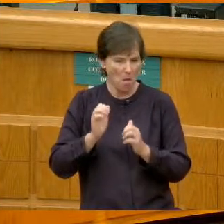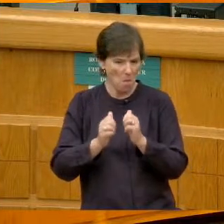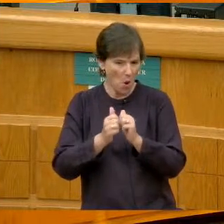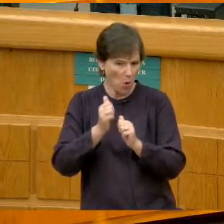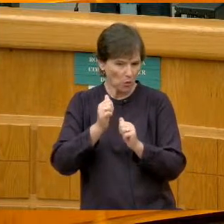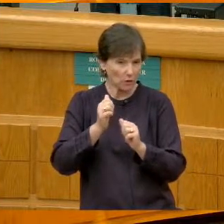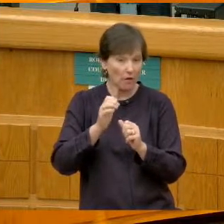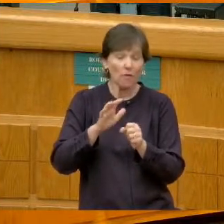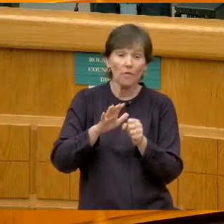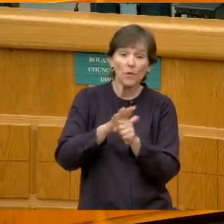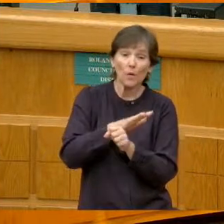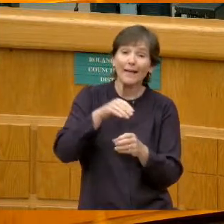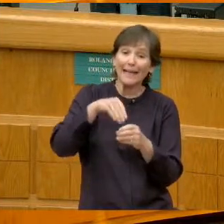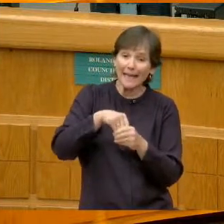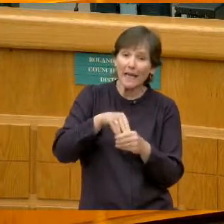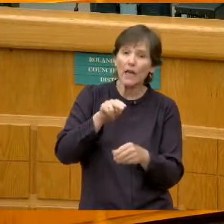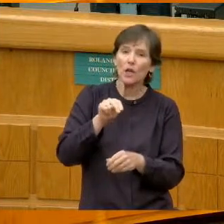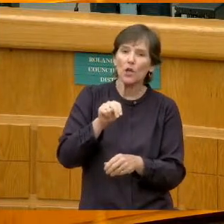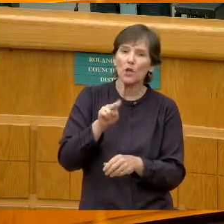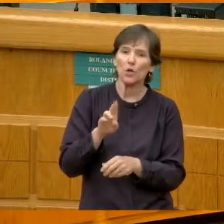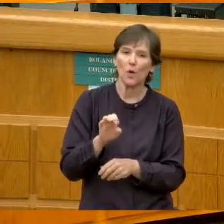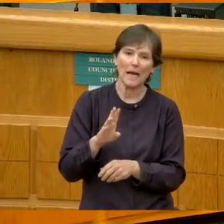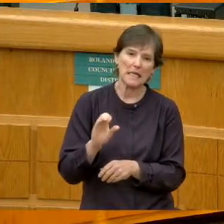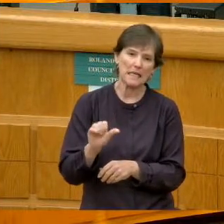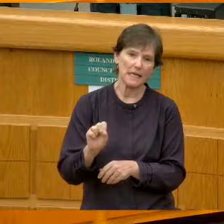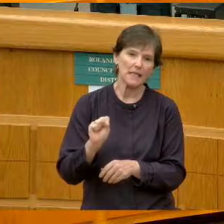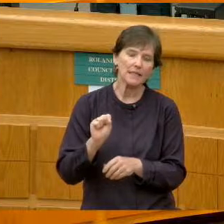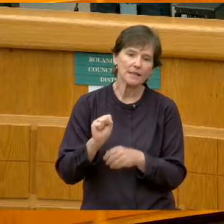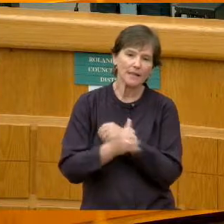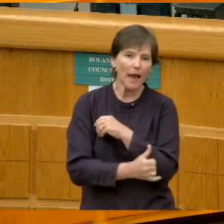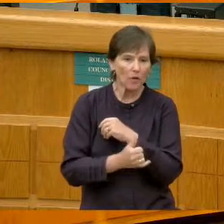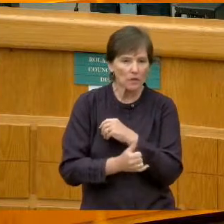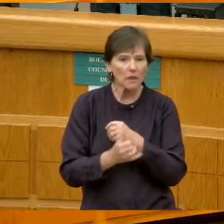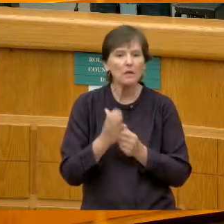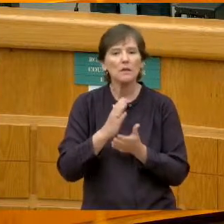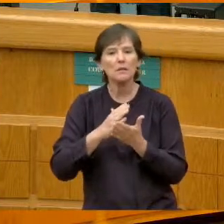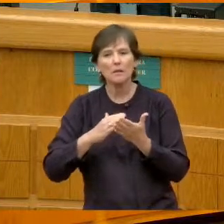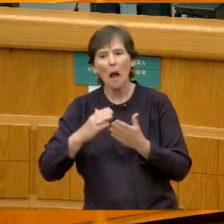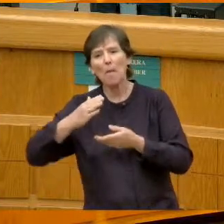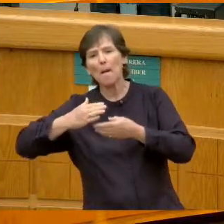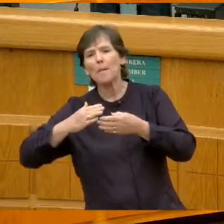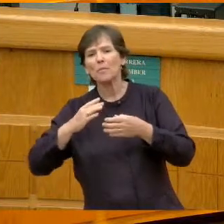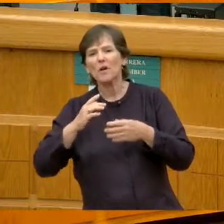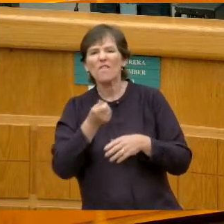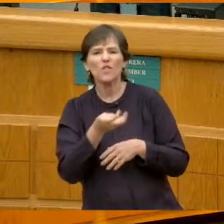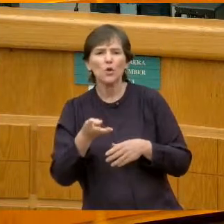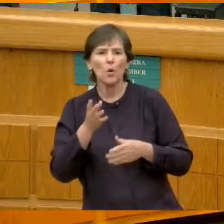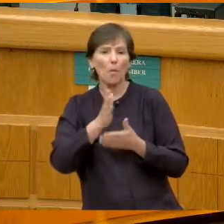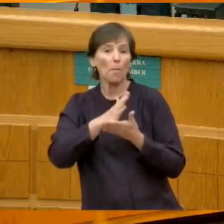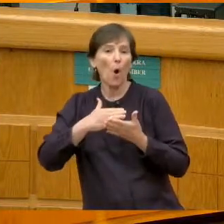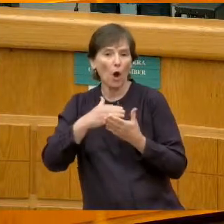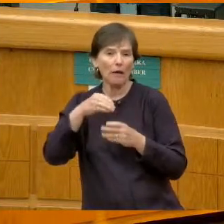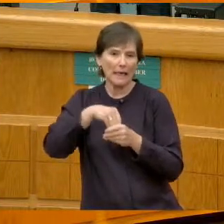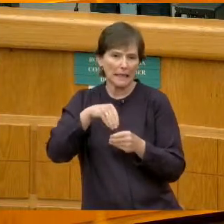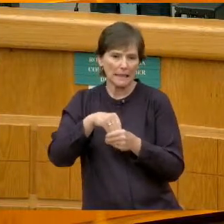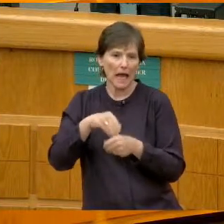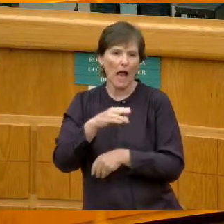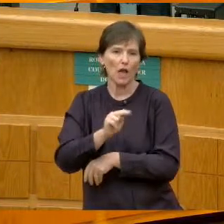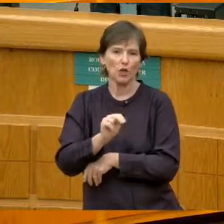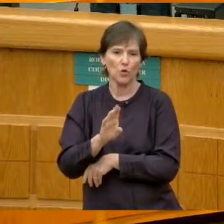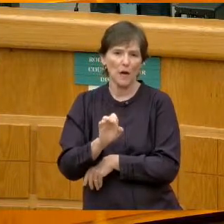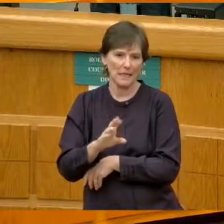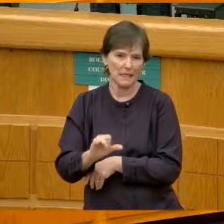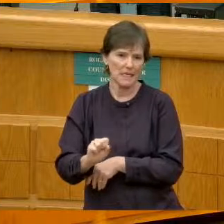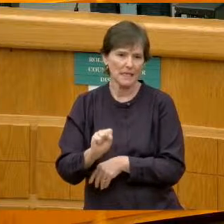County or have some of their jurisdictional boundary in Nueces County. And so there's 6 school districts that are completely